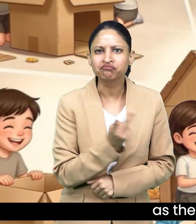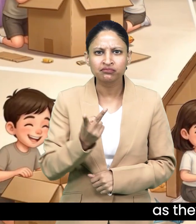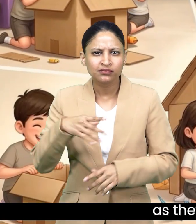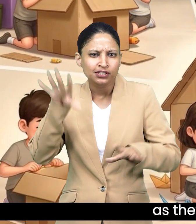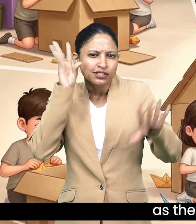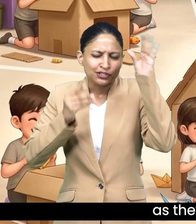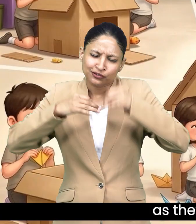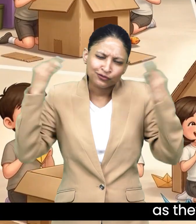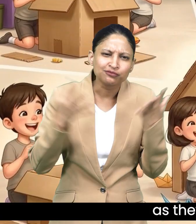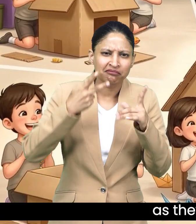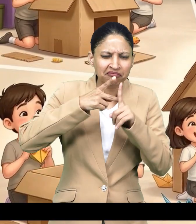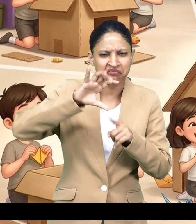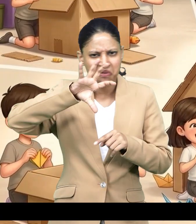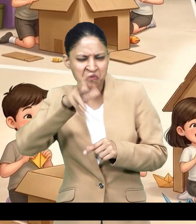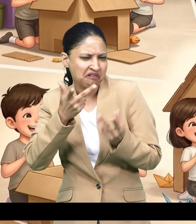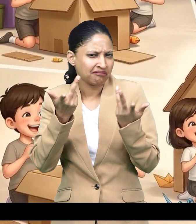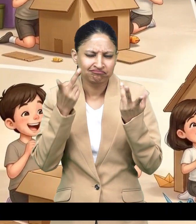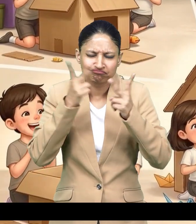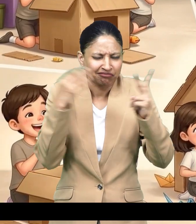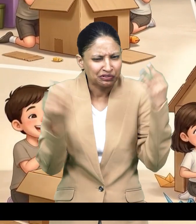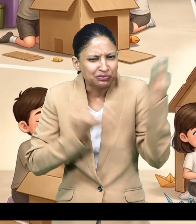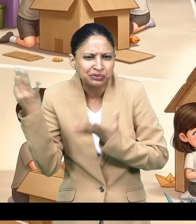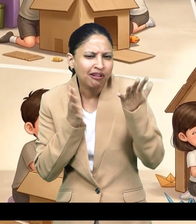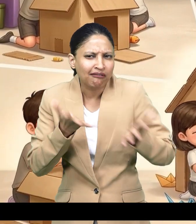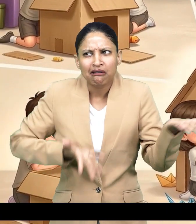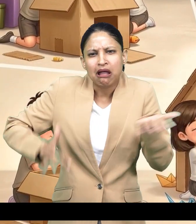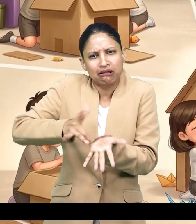as they discover shapes in the world around them.